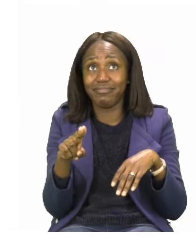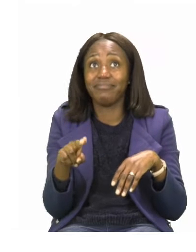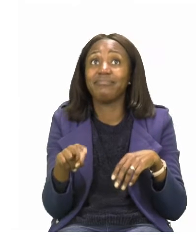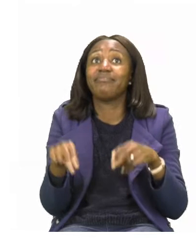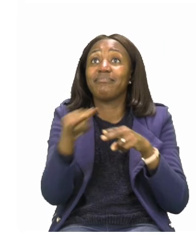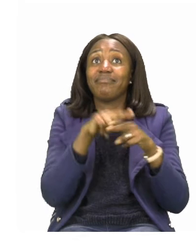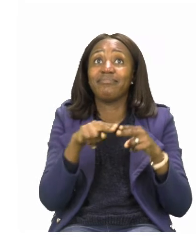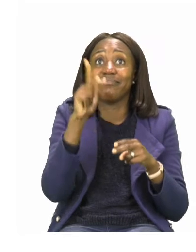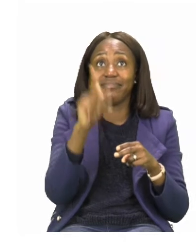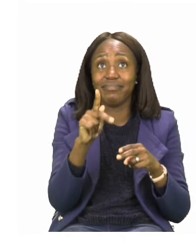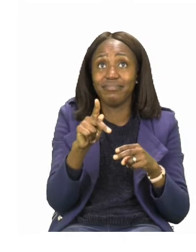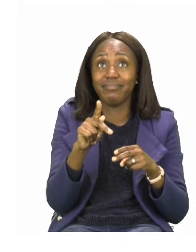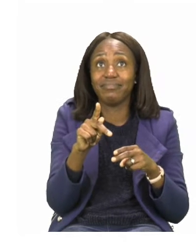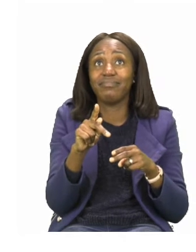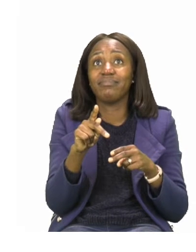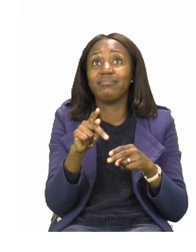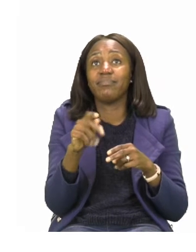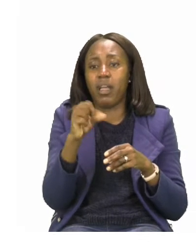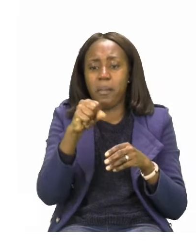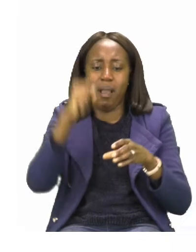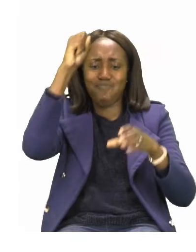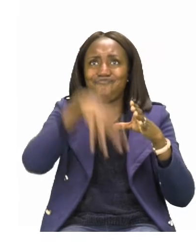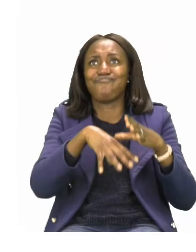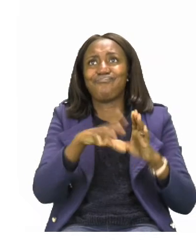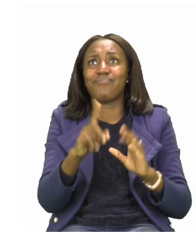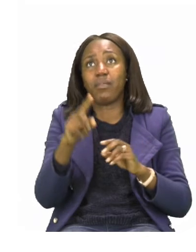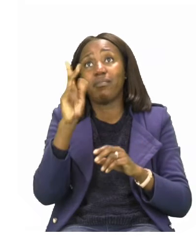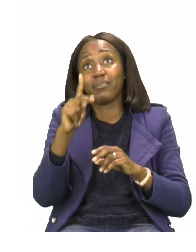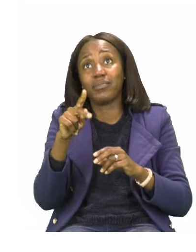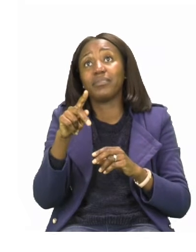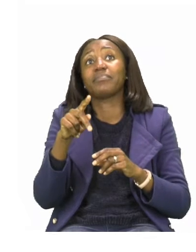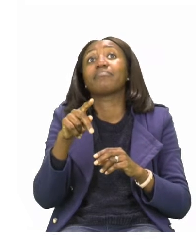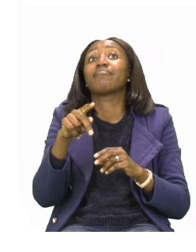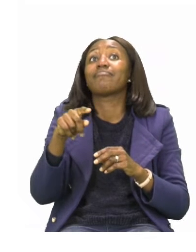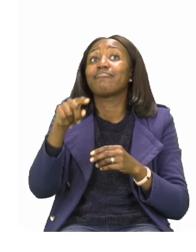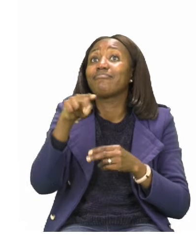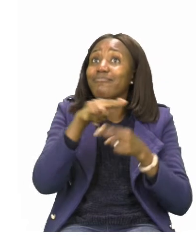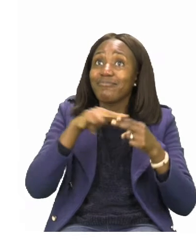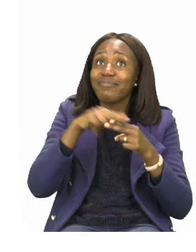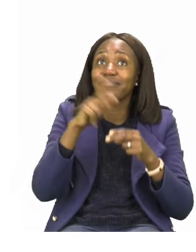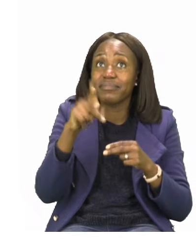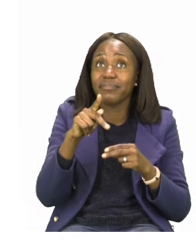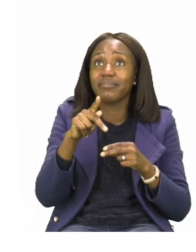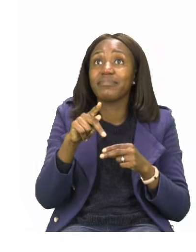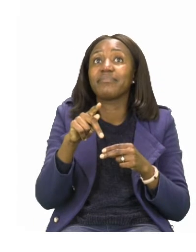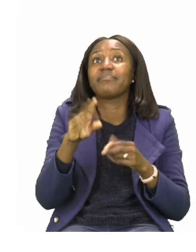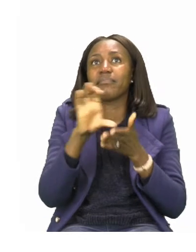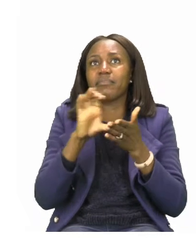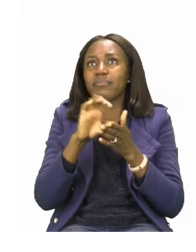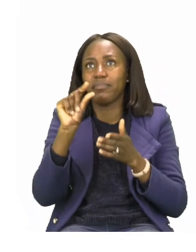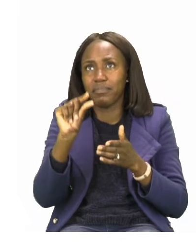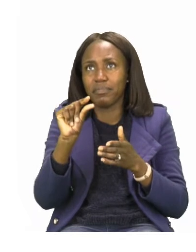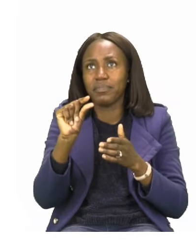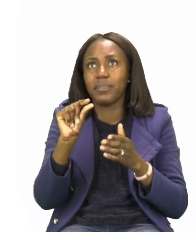Reusing items instead of tossing them into the trash can lessen our waste and save